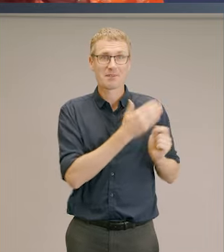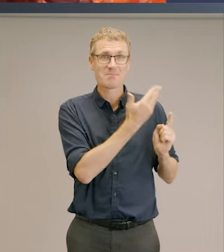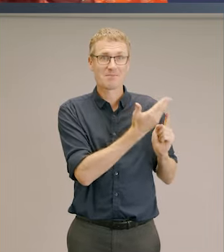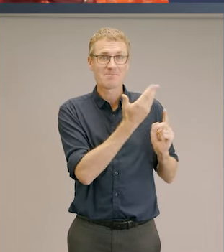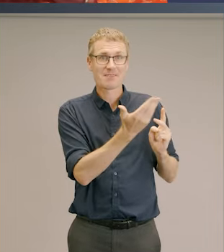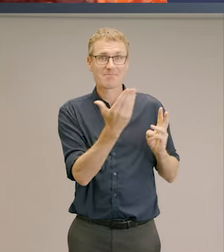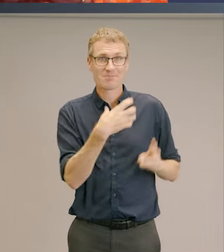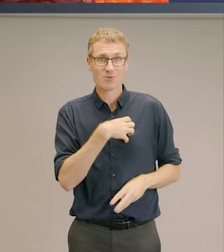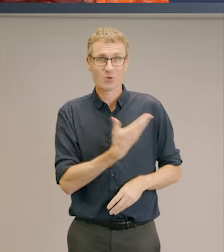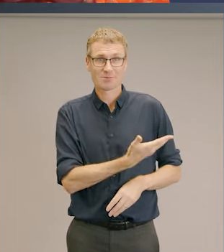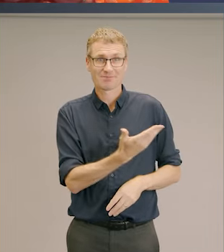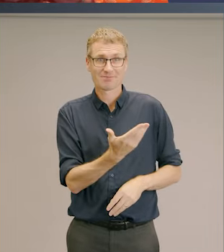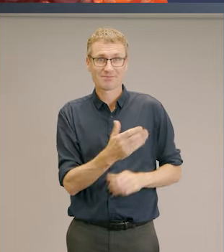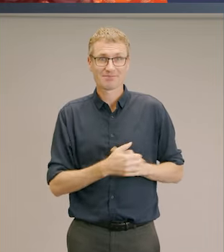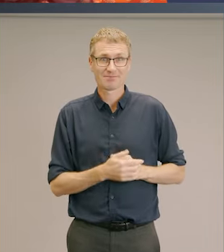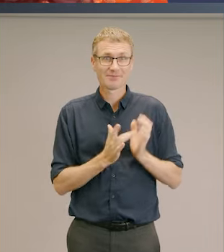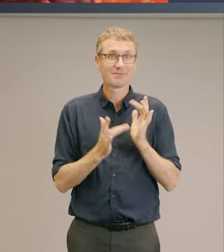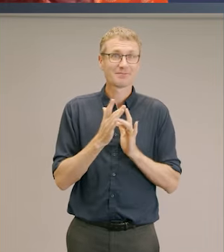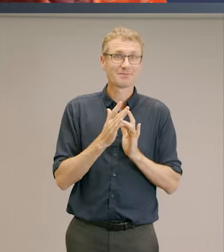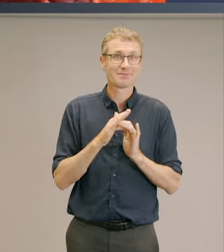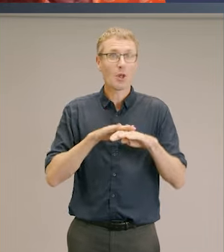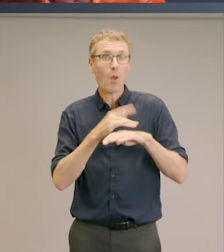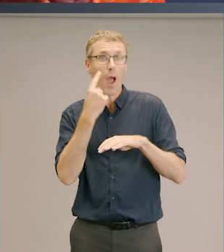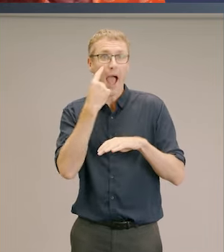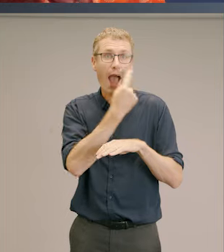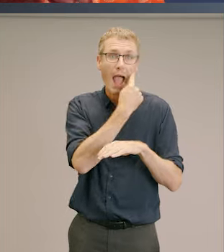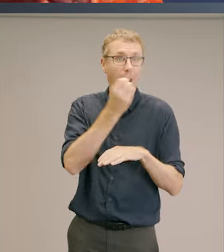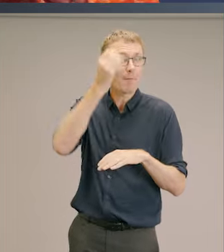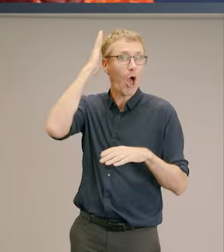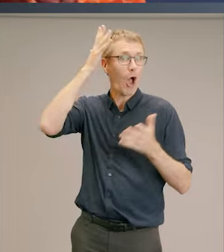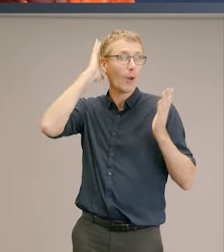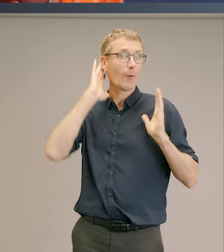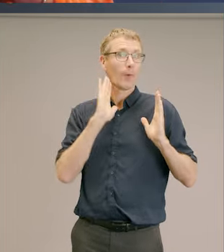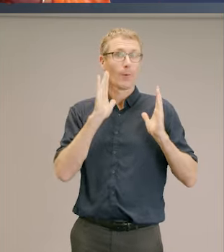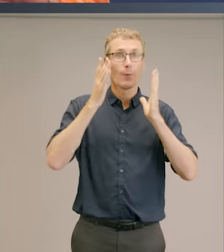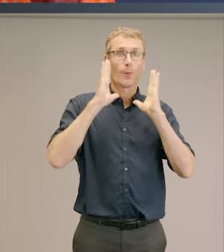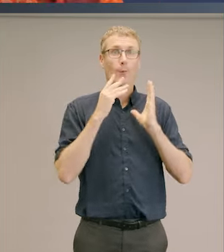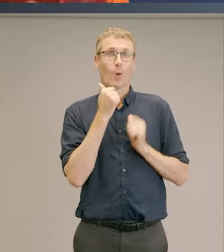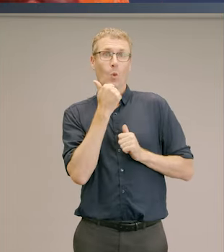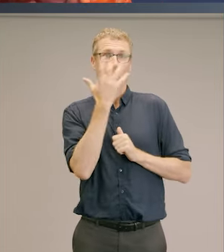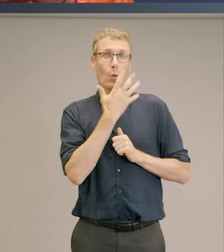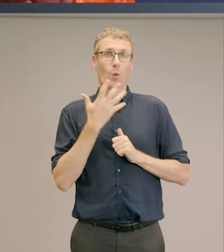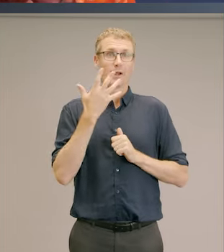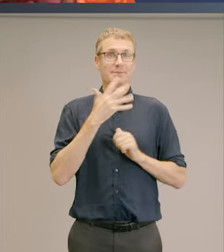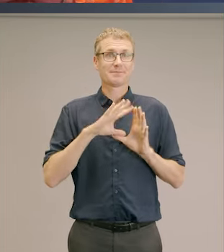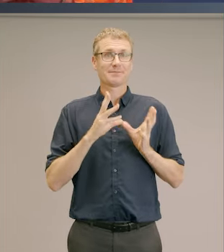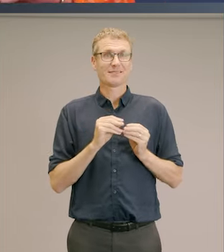I've got a few more for your benefit today. Jesus, the blue-eyed, blonde-haired